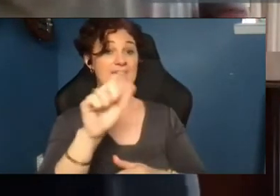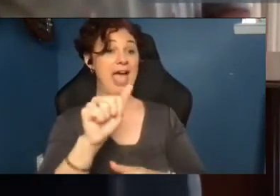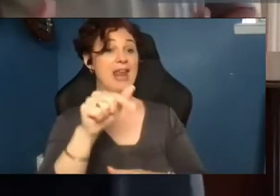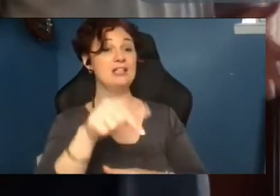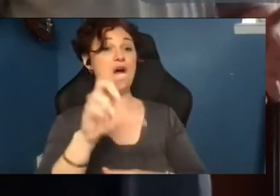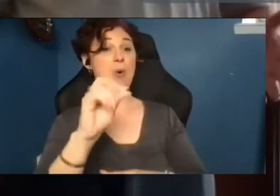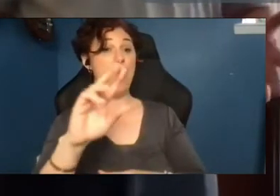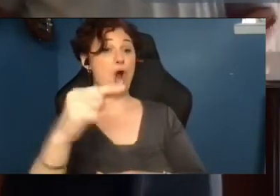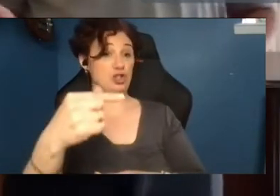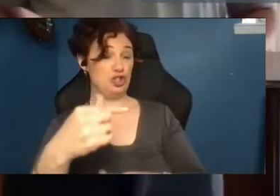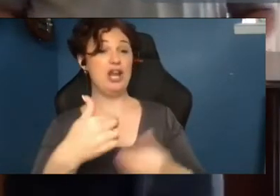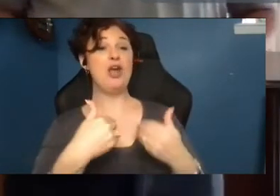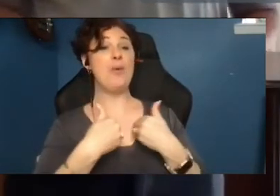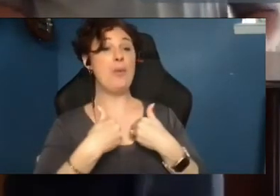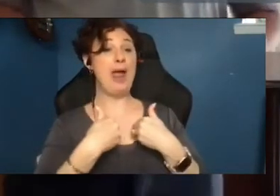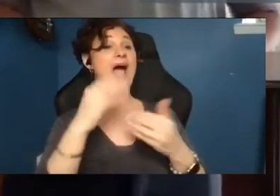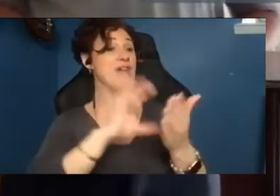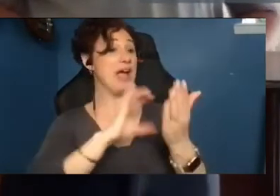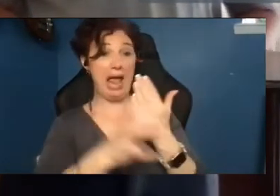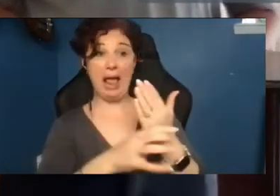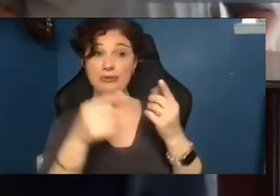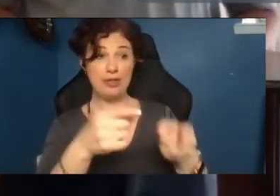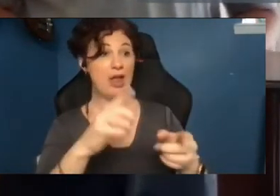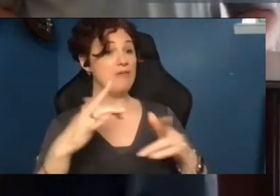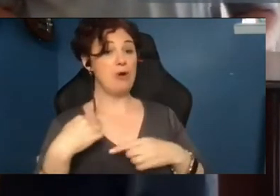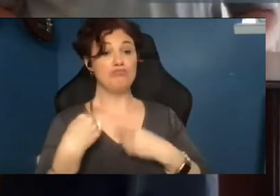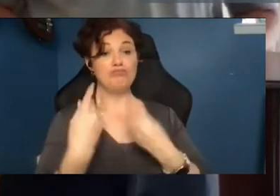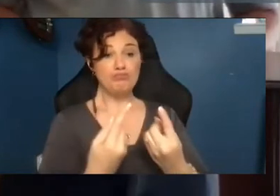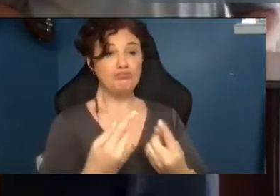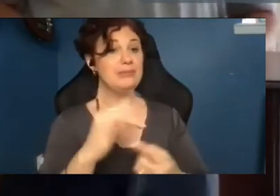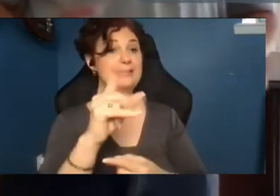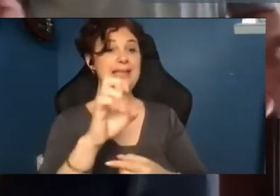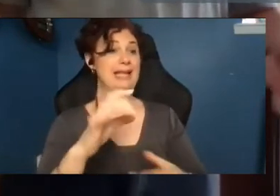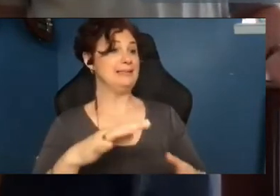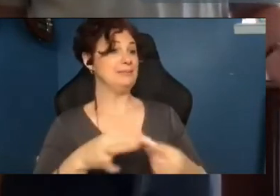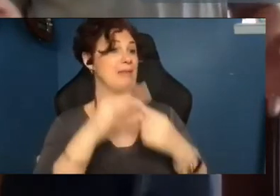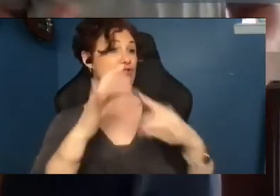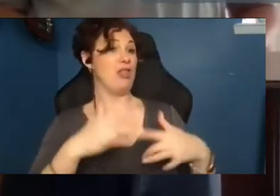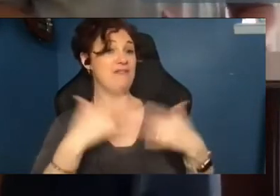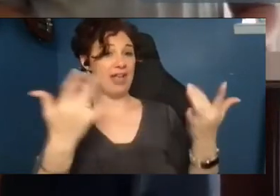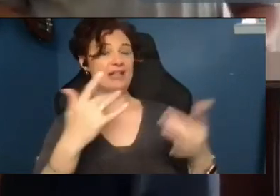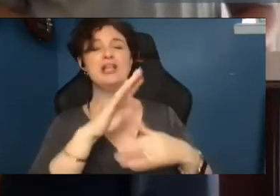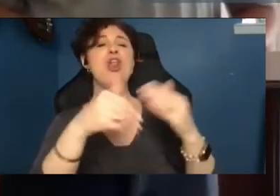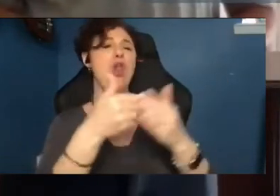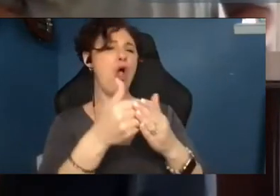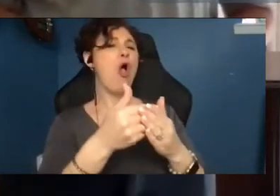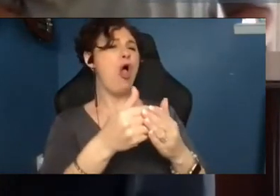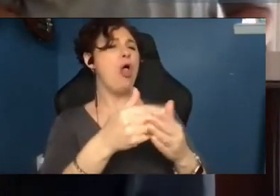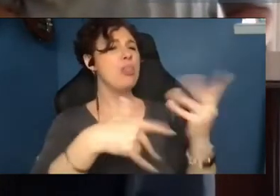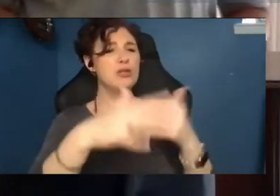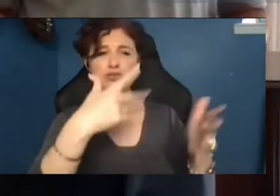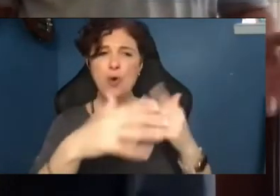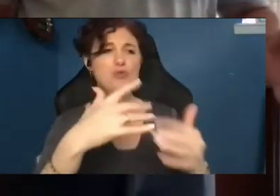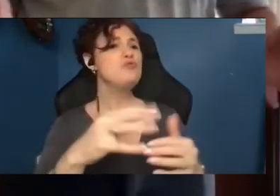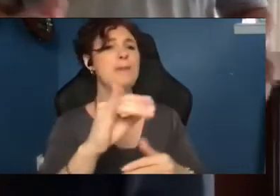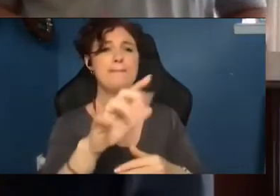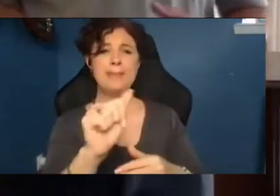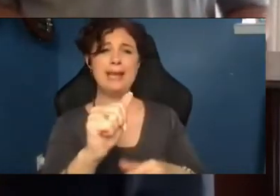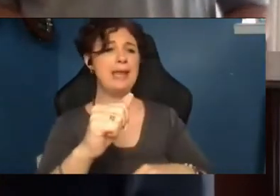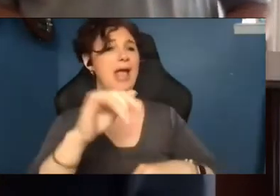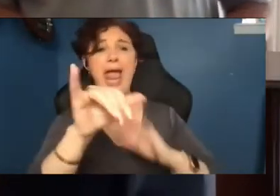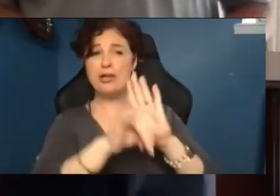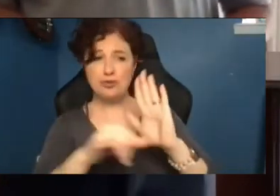sciencecenternevada.org. We have an up-to-date calendar on there, all of our upcoming special events. And we're on all the major social media platforms and